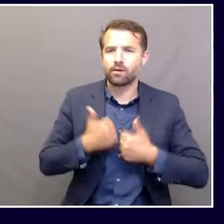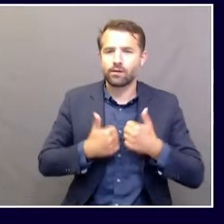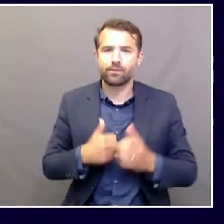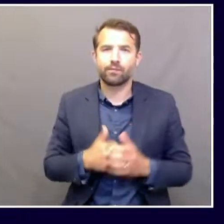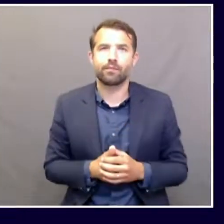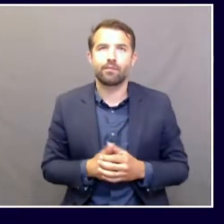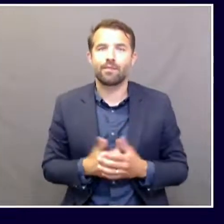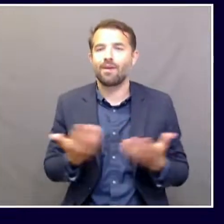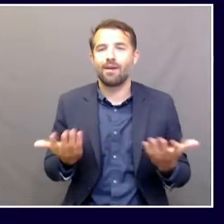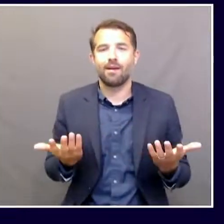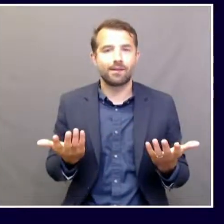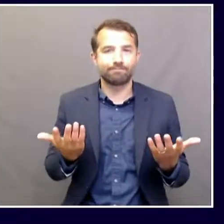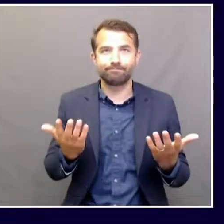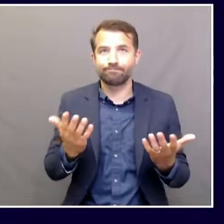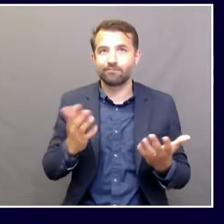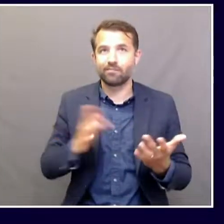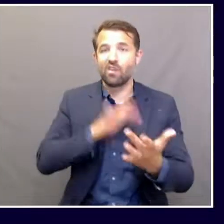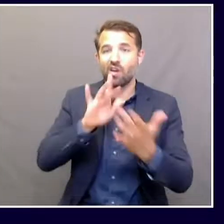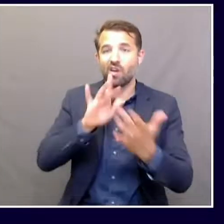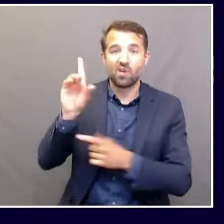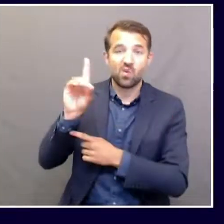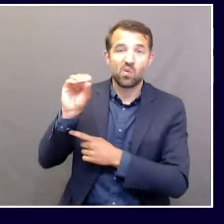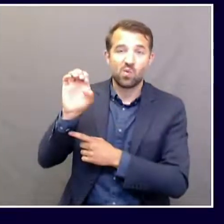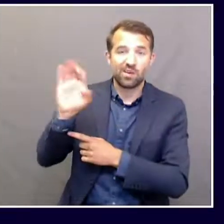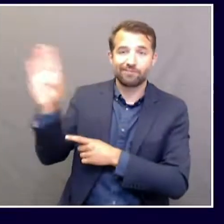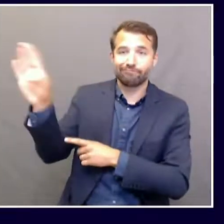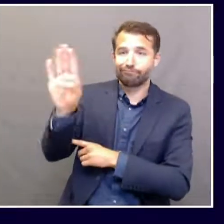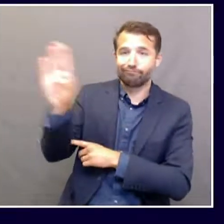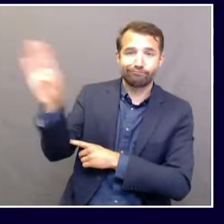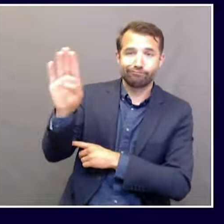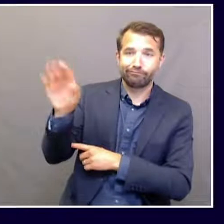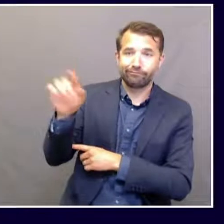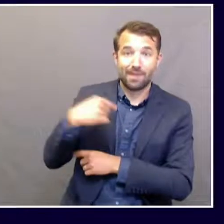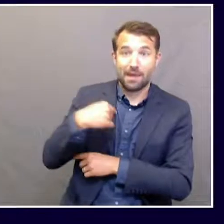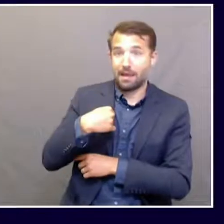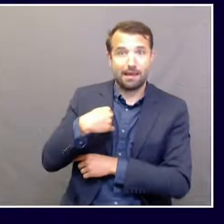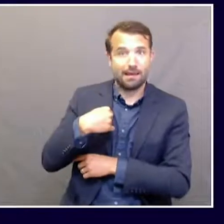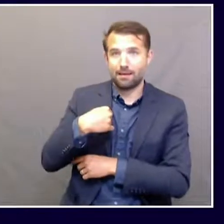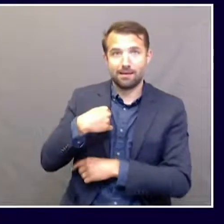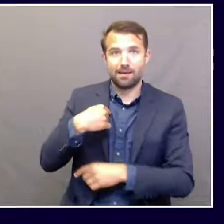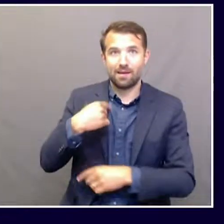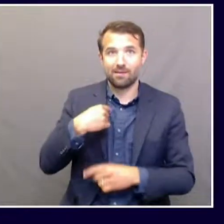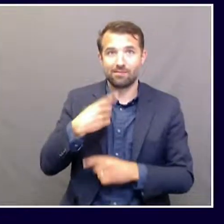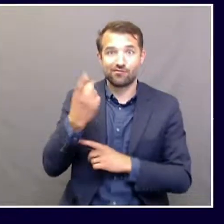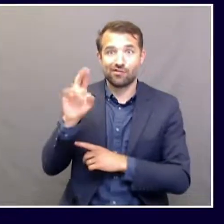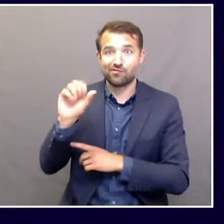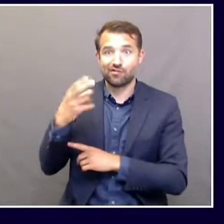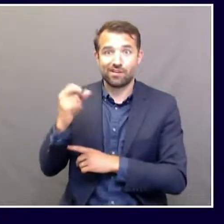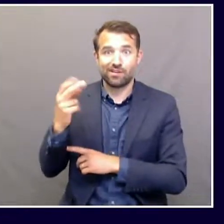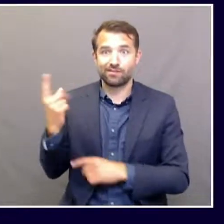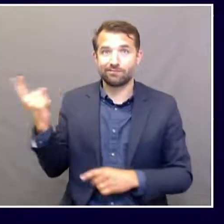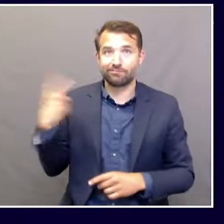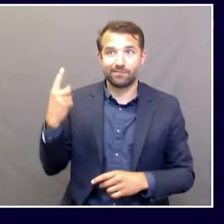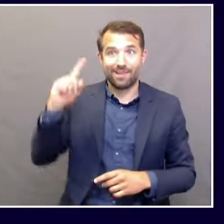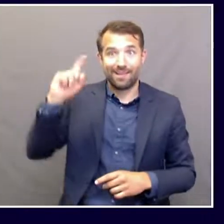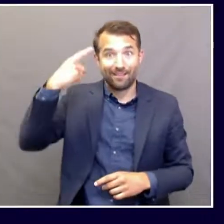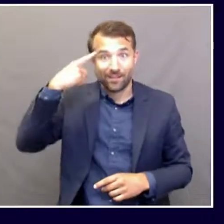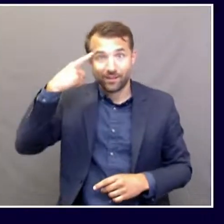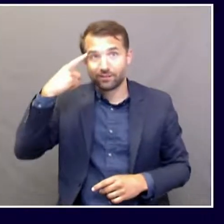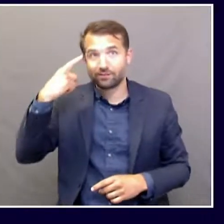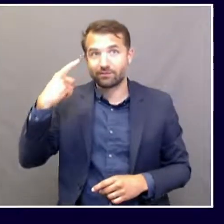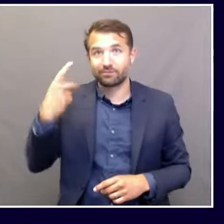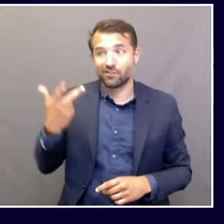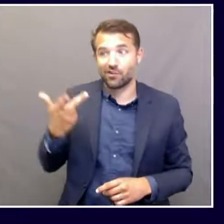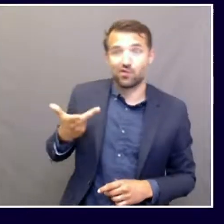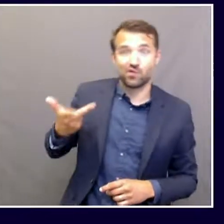Commissioner Macon, myself, Director Shaw, we all recognize that we put in those